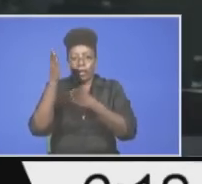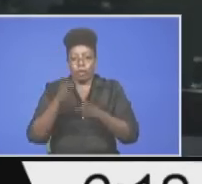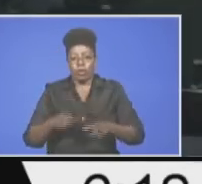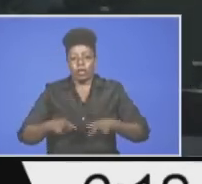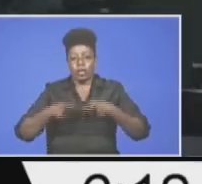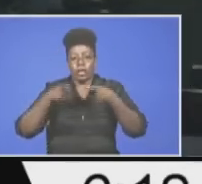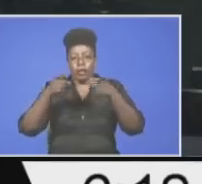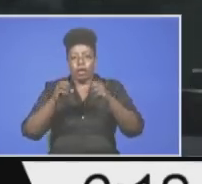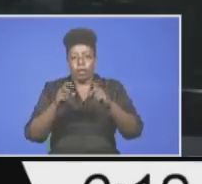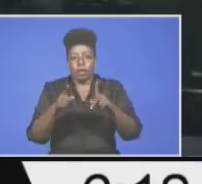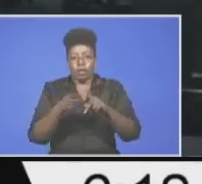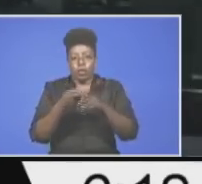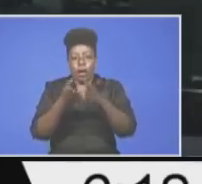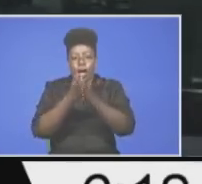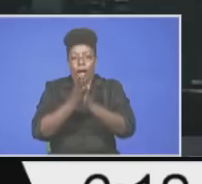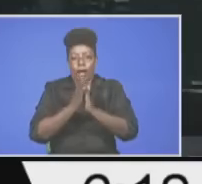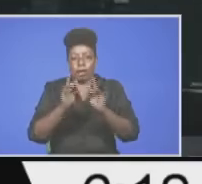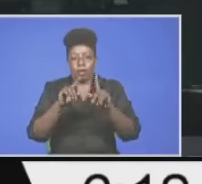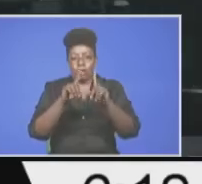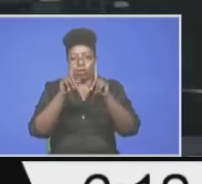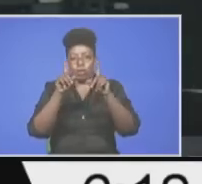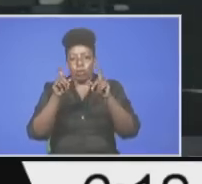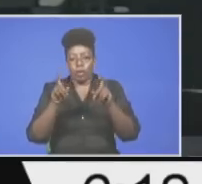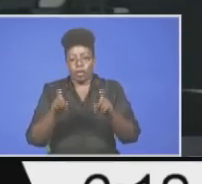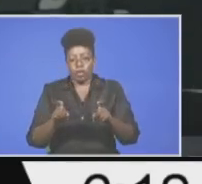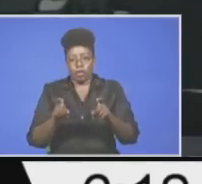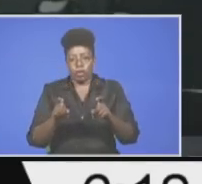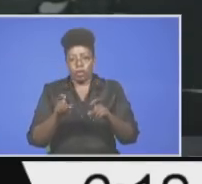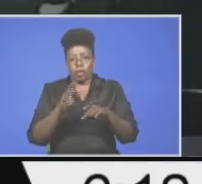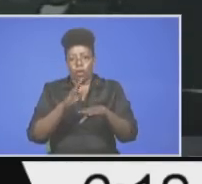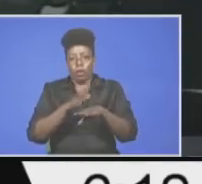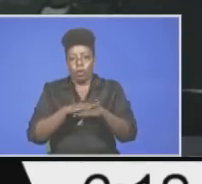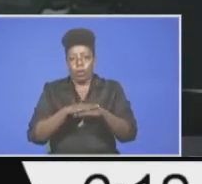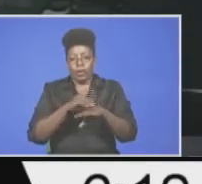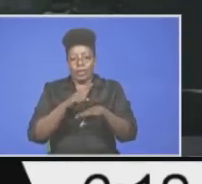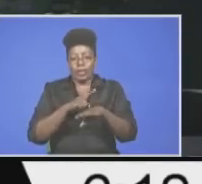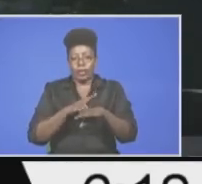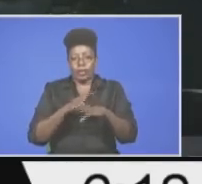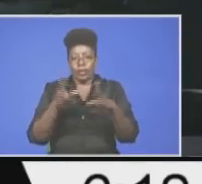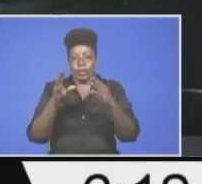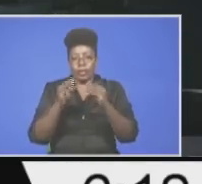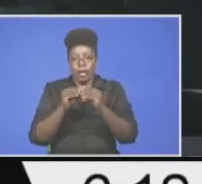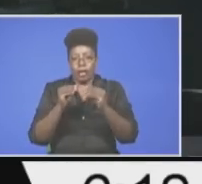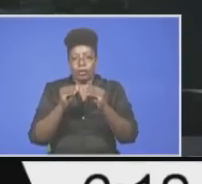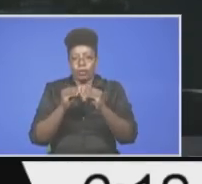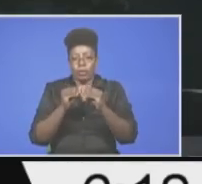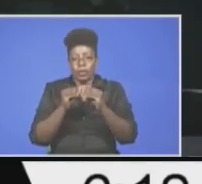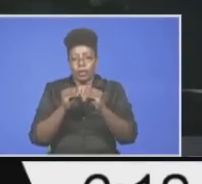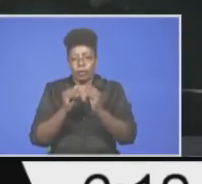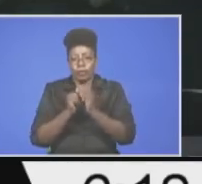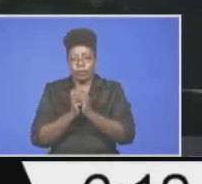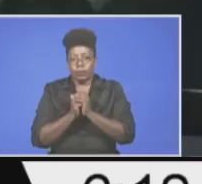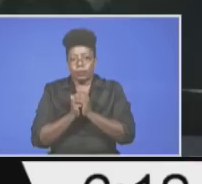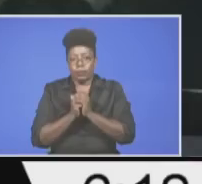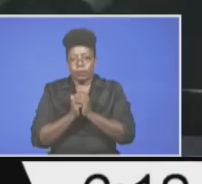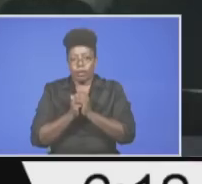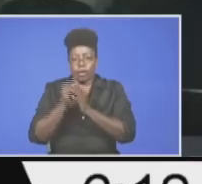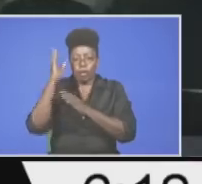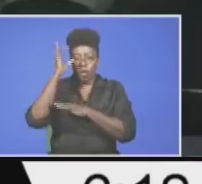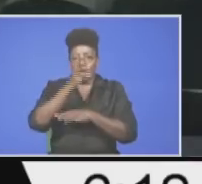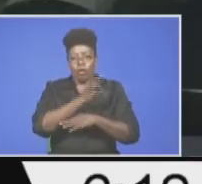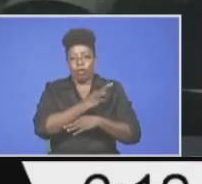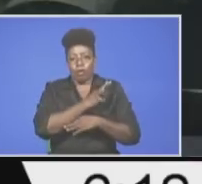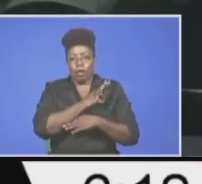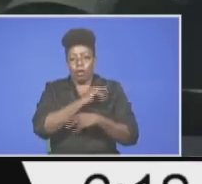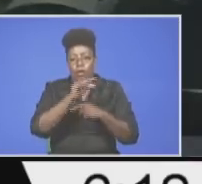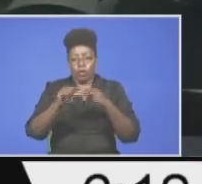given the opportunity to ask questions and give feedback on the issue during a town meeting. Environment Minister Romuald Ferreira noted the